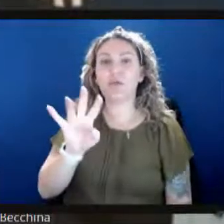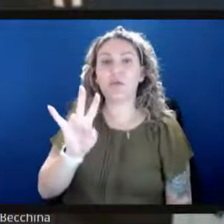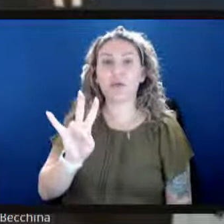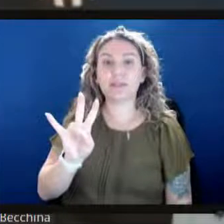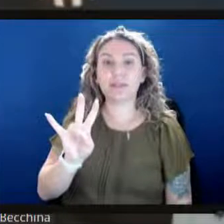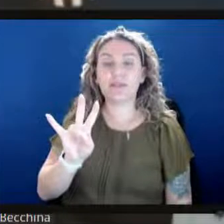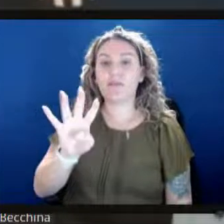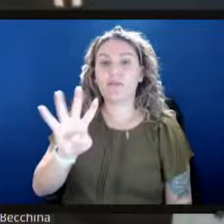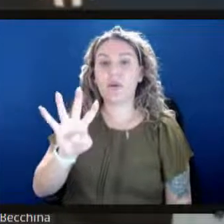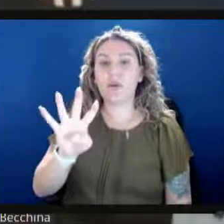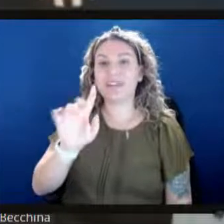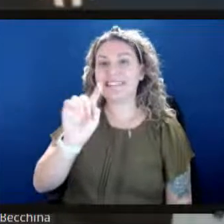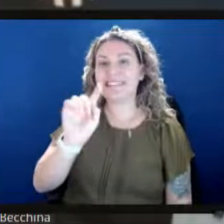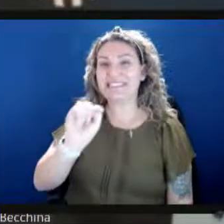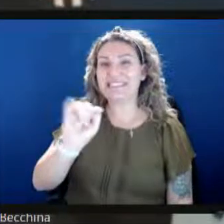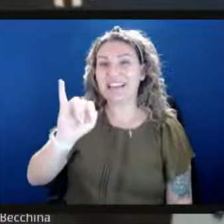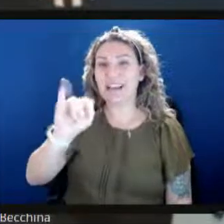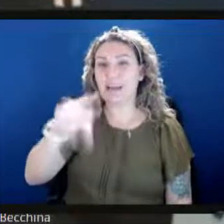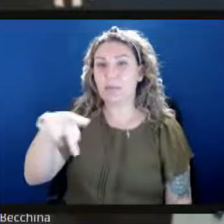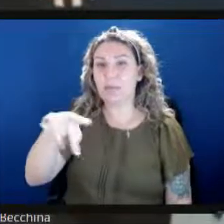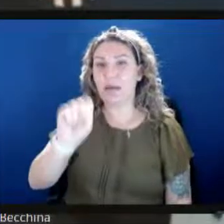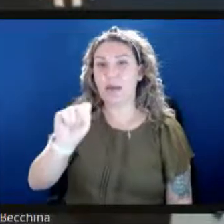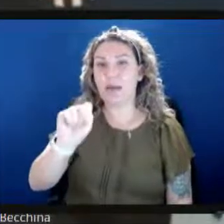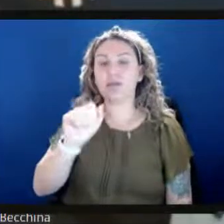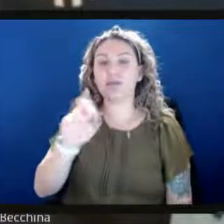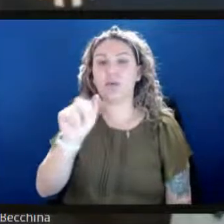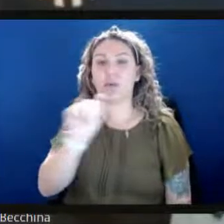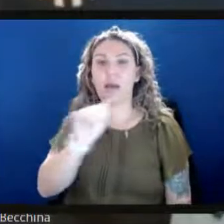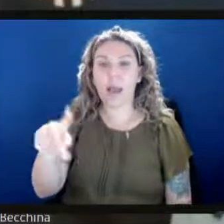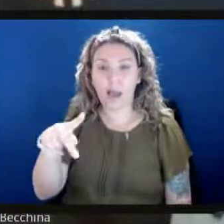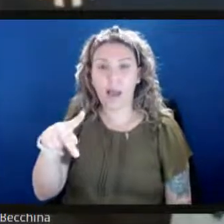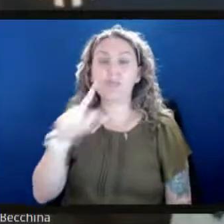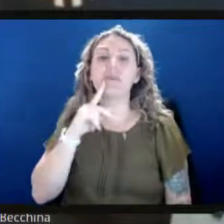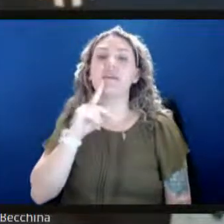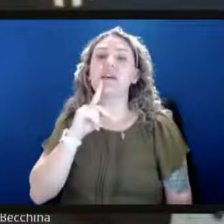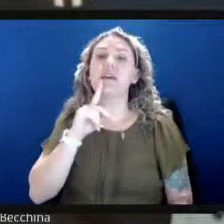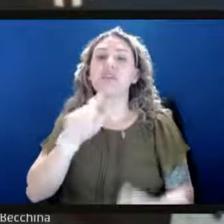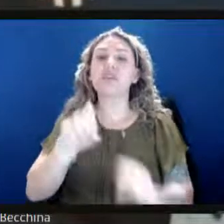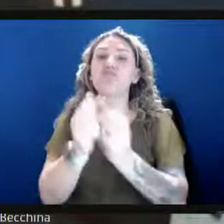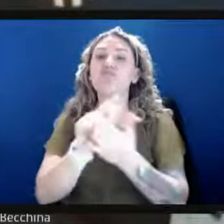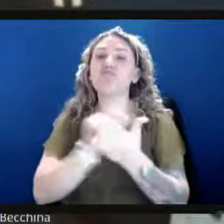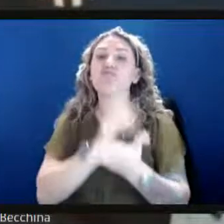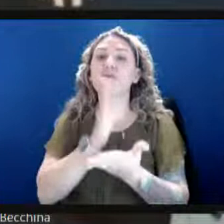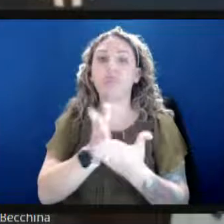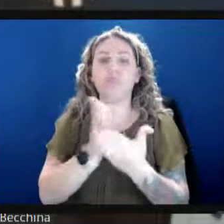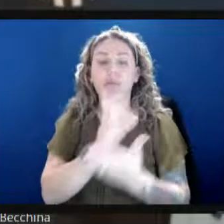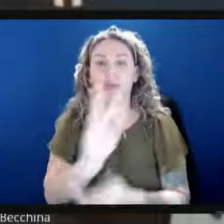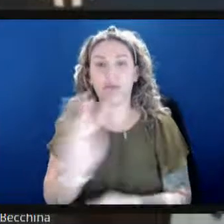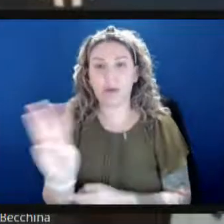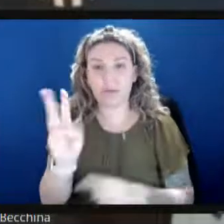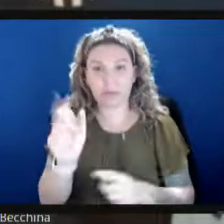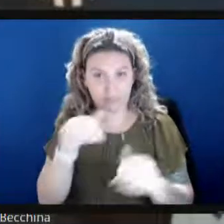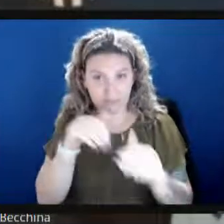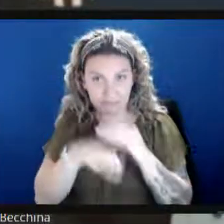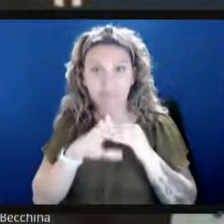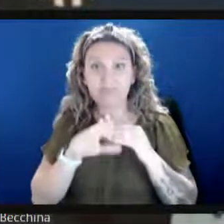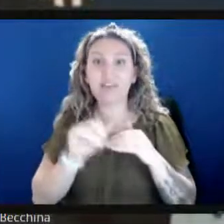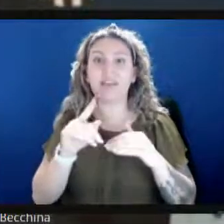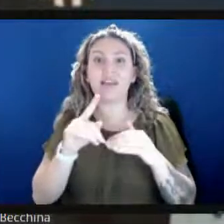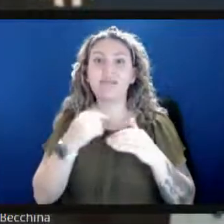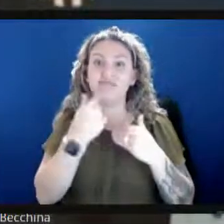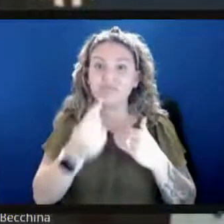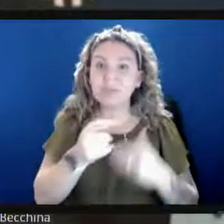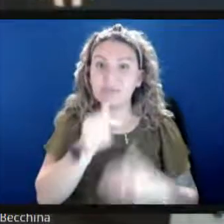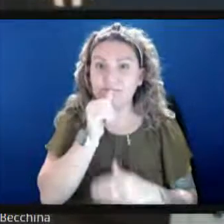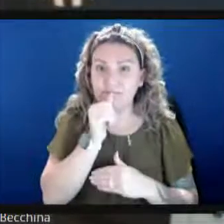474-TIPS, or they have an app at the Crime Stoppers website. They have an app you can work through as well to report